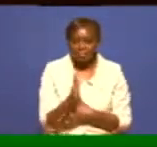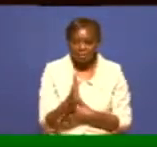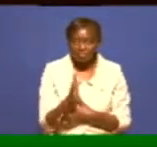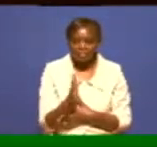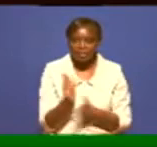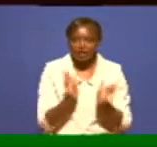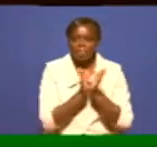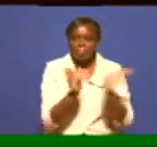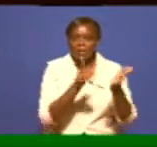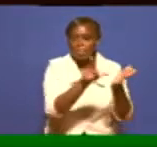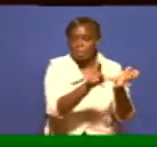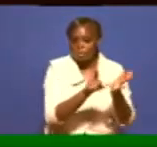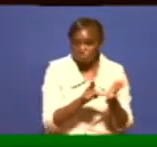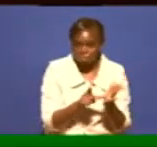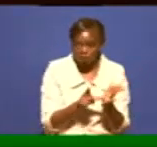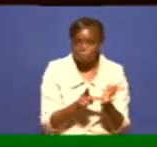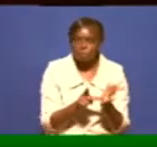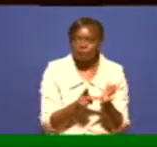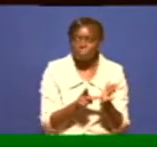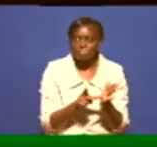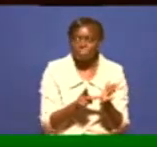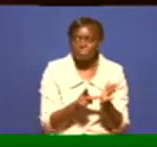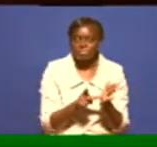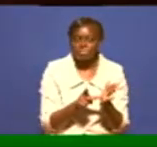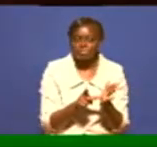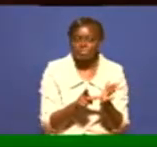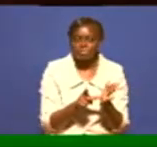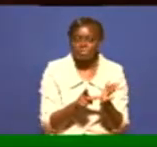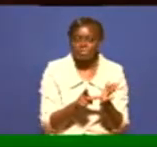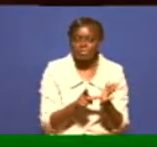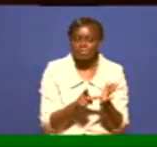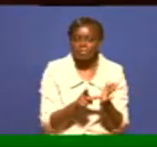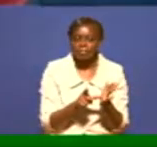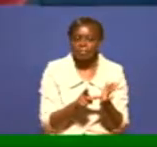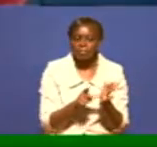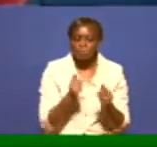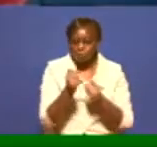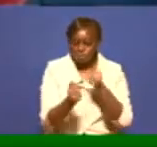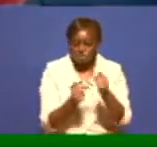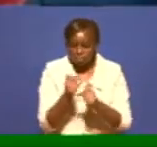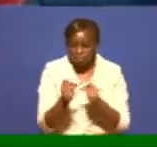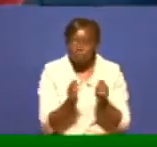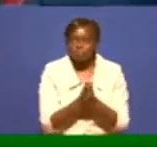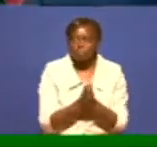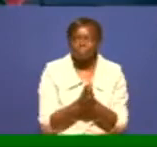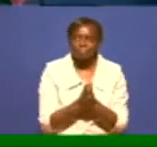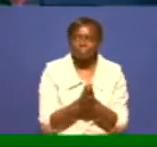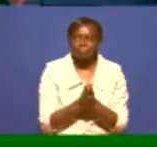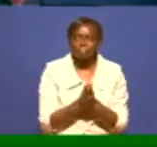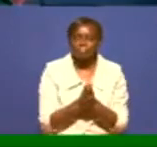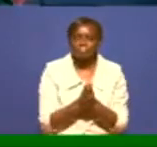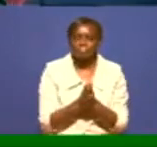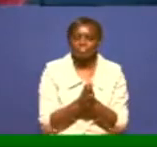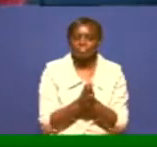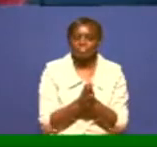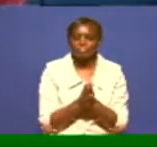I might actually have to give someone else for the time being as you reorganize yourself. No. So proceed then. Thank you very much, Honorable